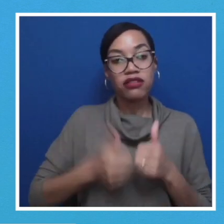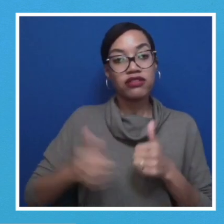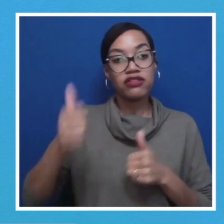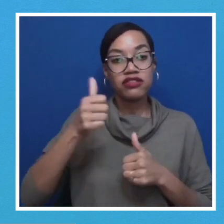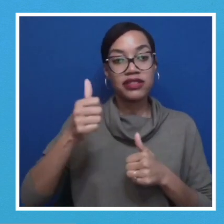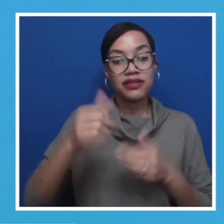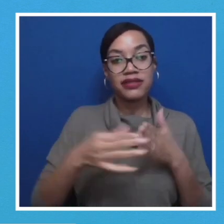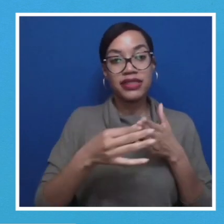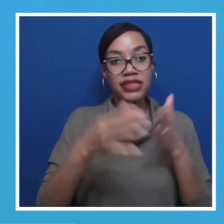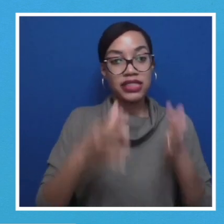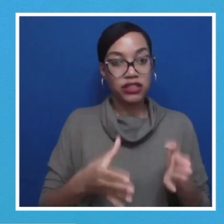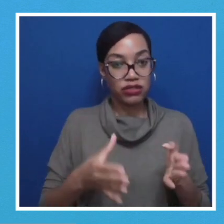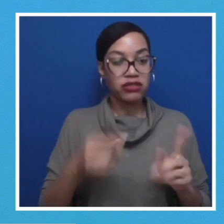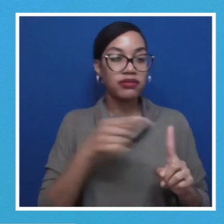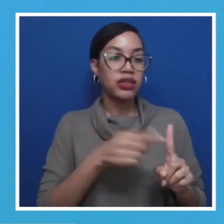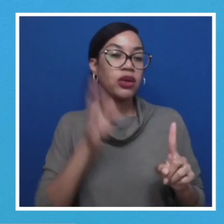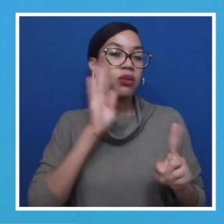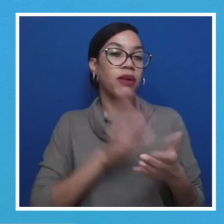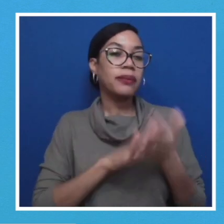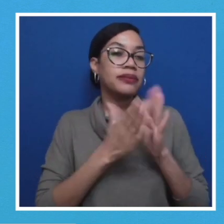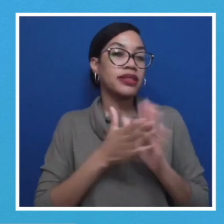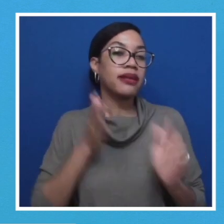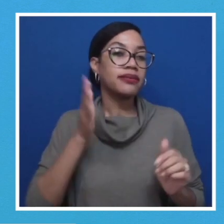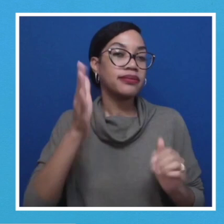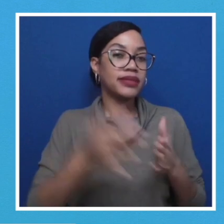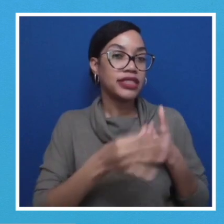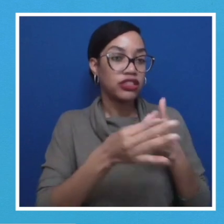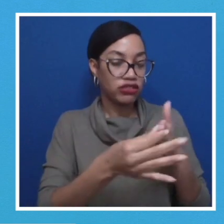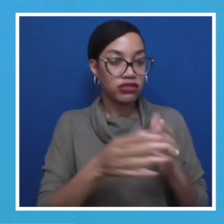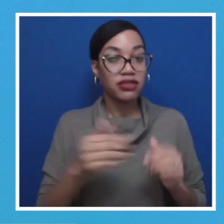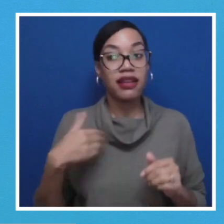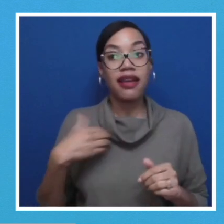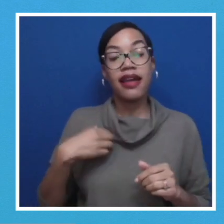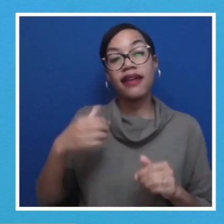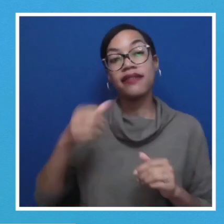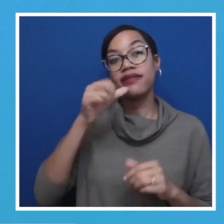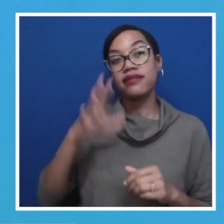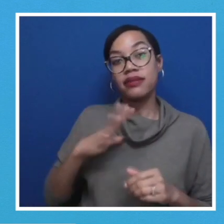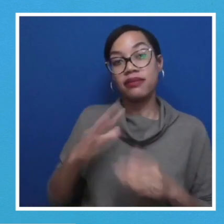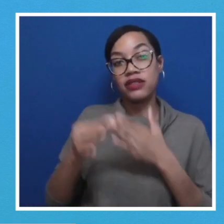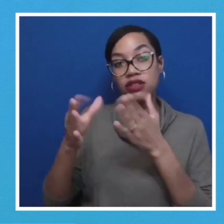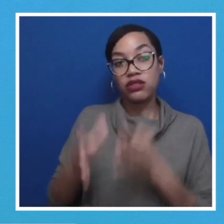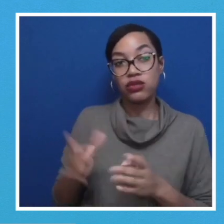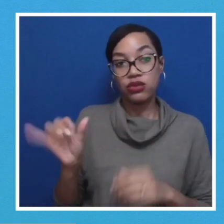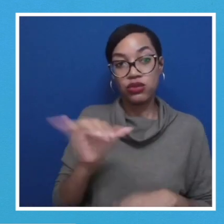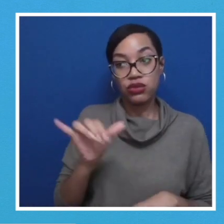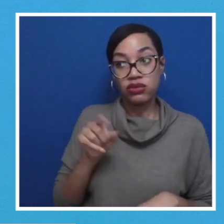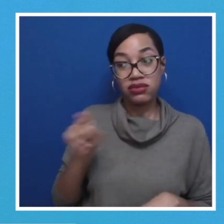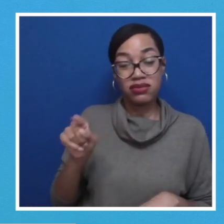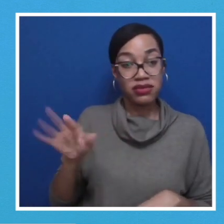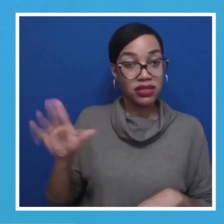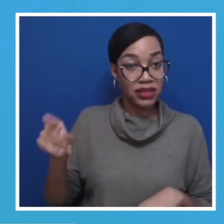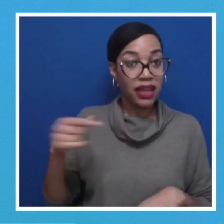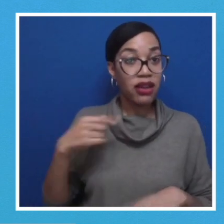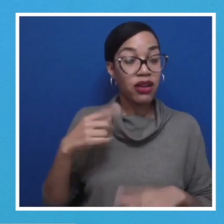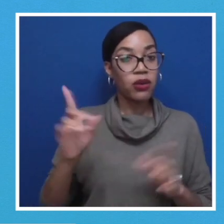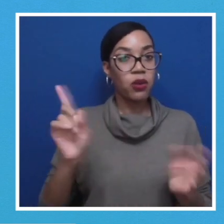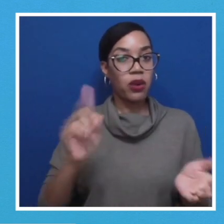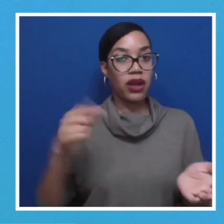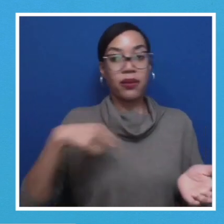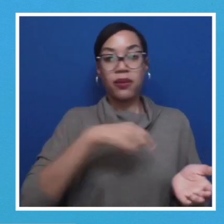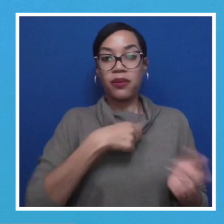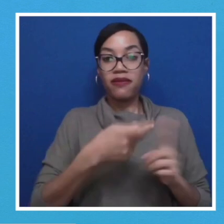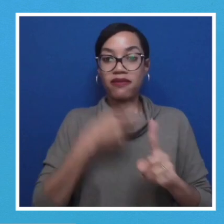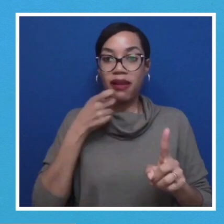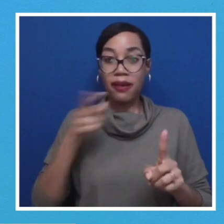chiefs. Tsaka's 8 is females. They are the true source of where we come from. They gave us life. They are